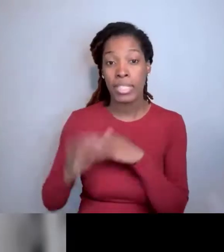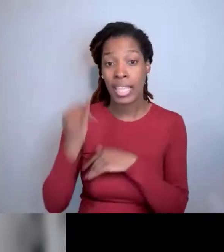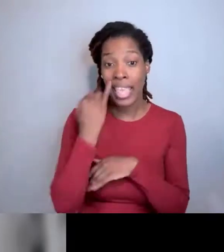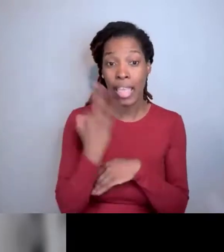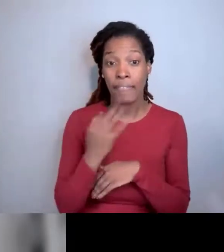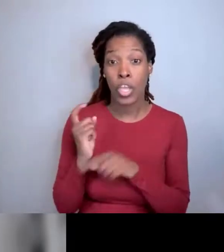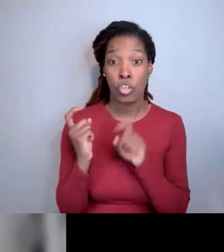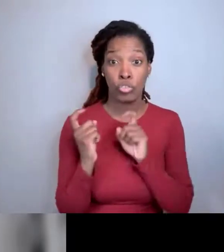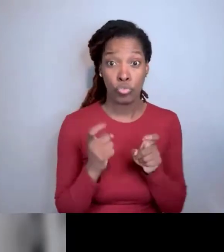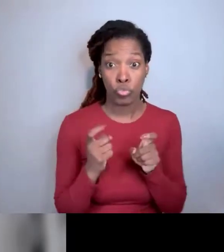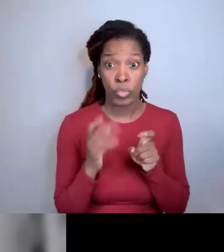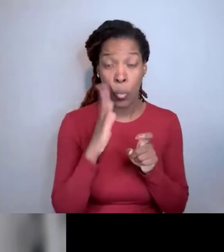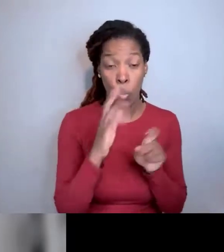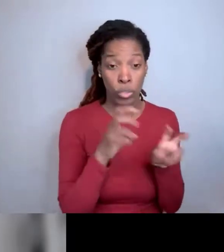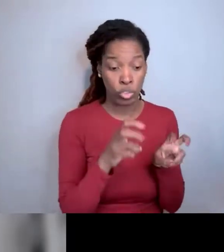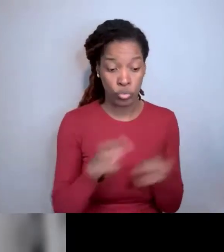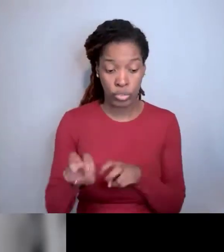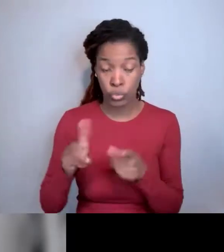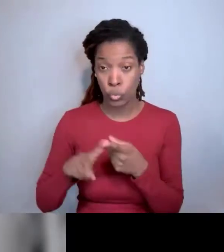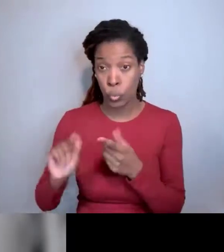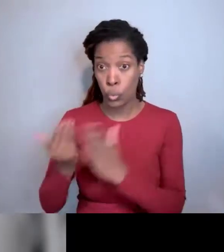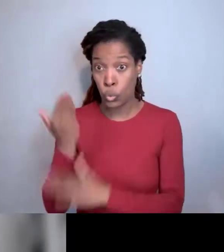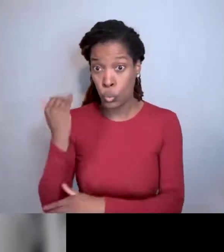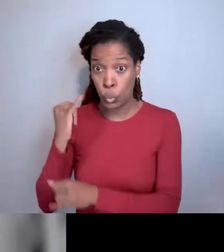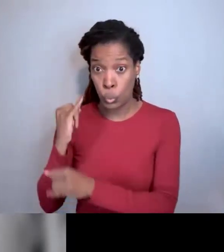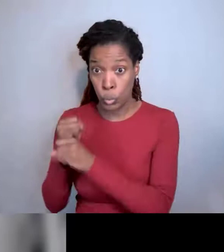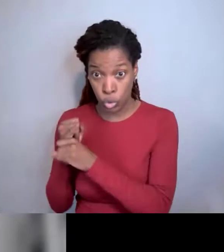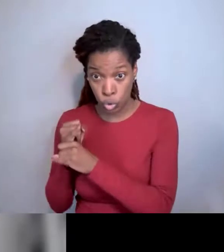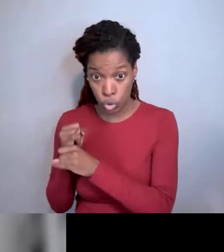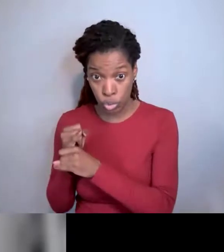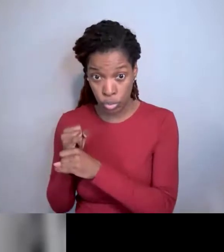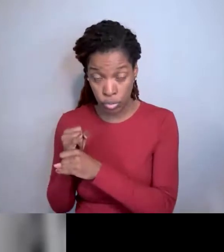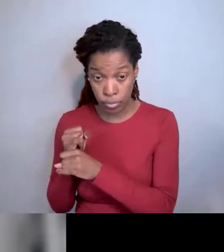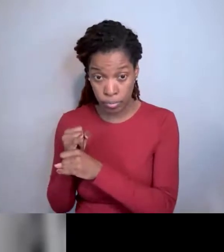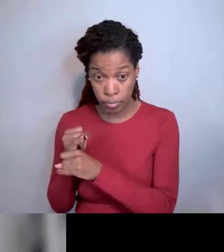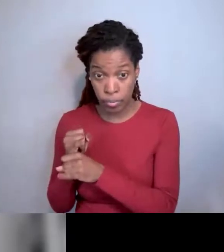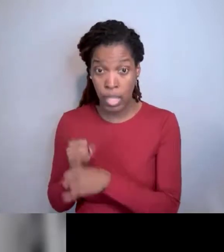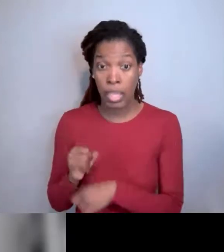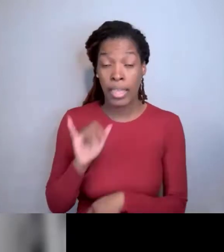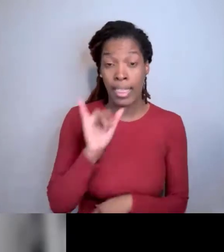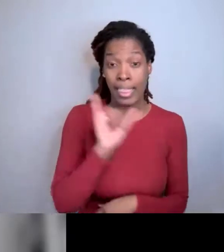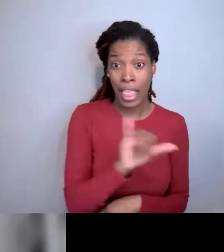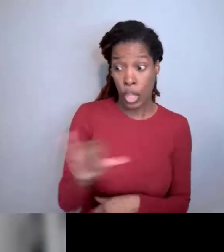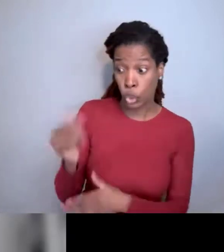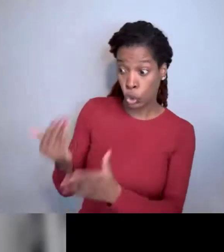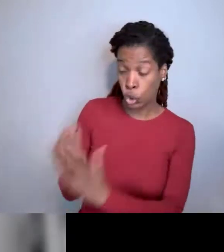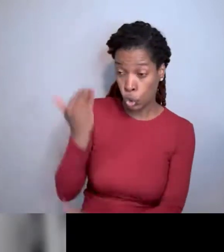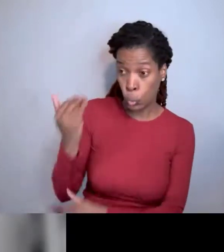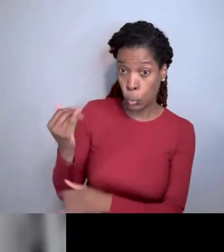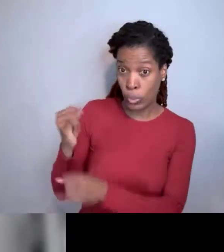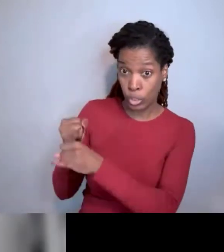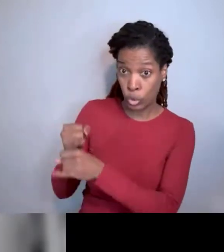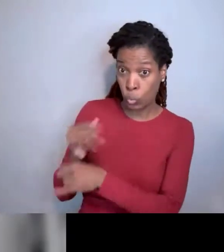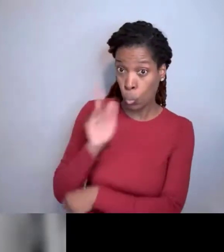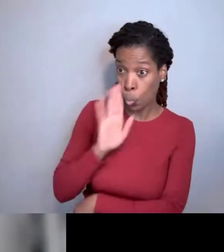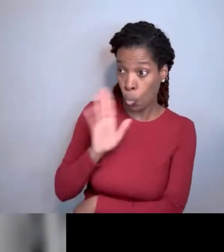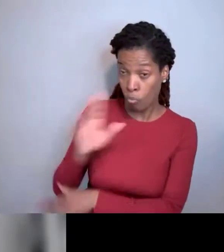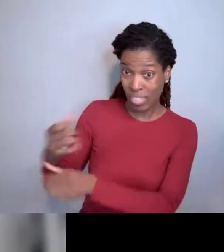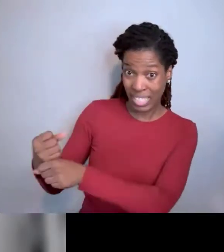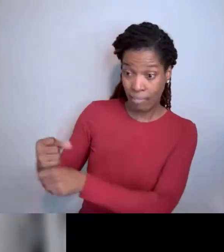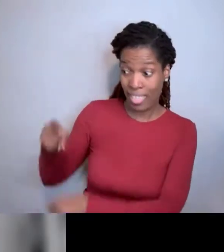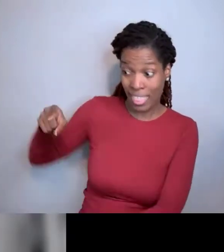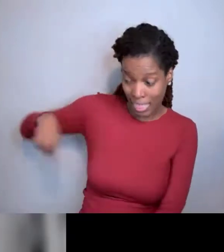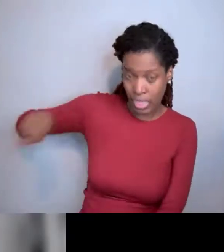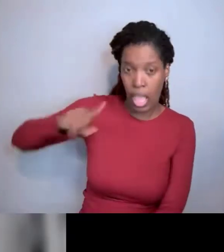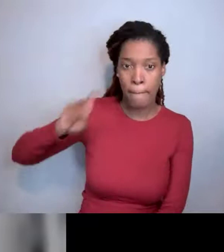going to be transferred to another institution, the institution that it's being transferred to, do they need to perform a